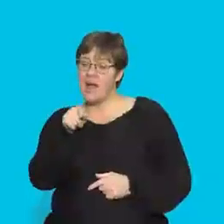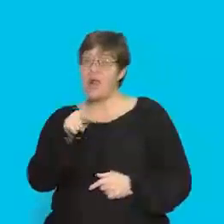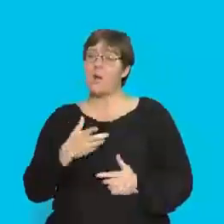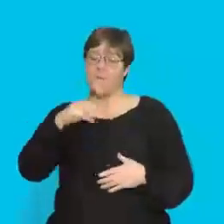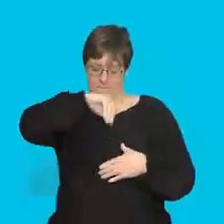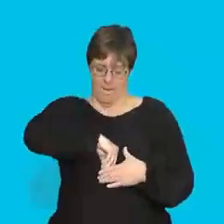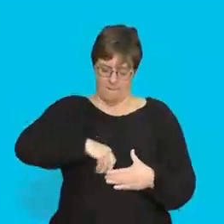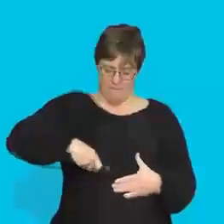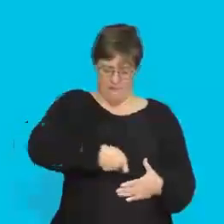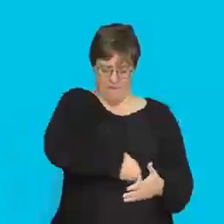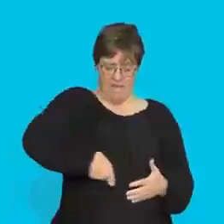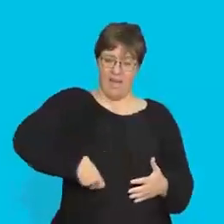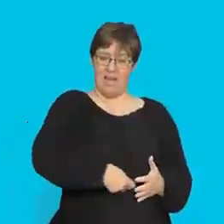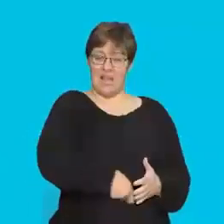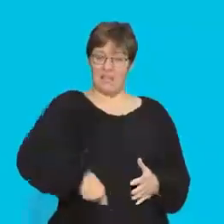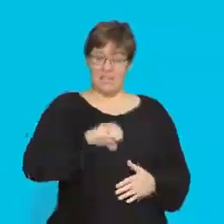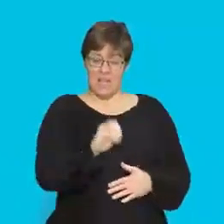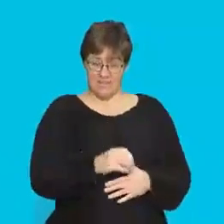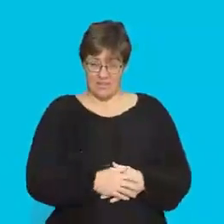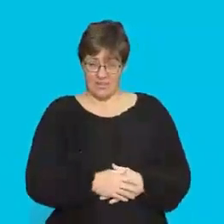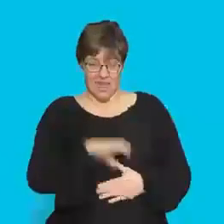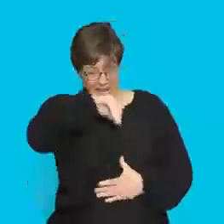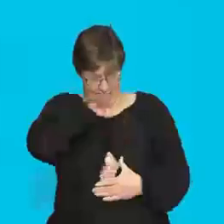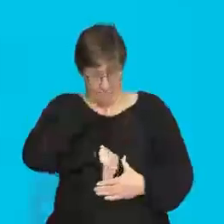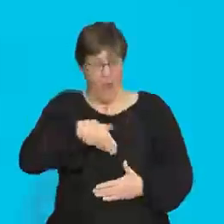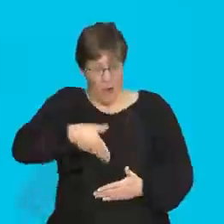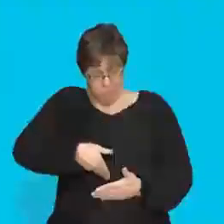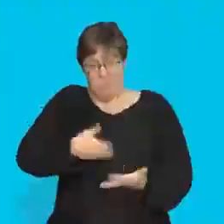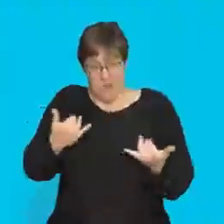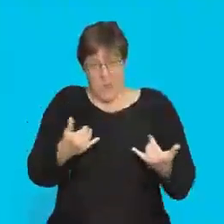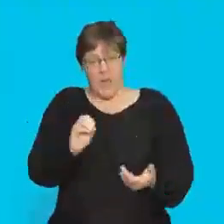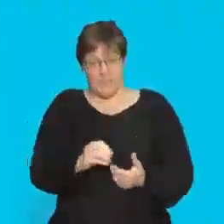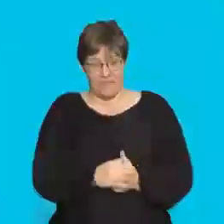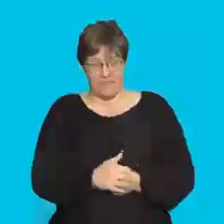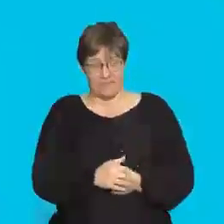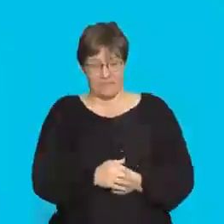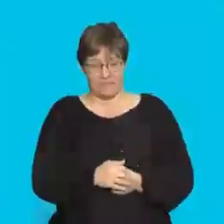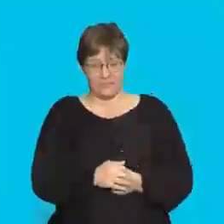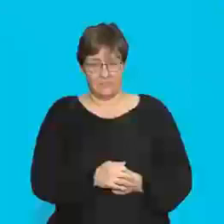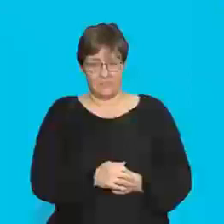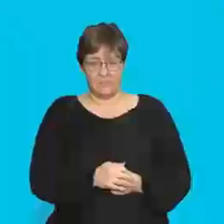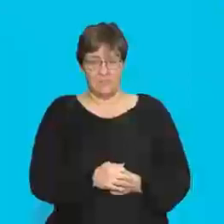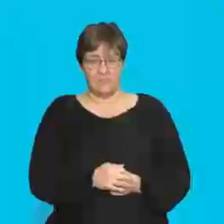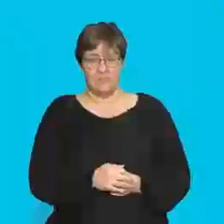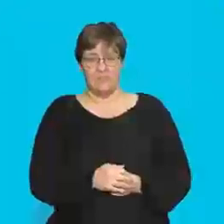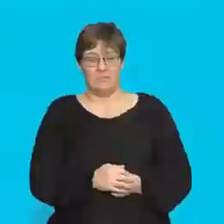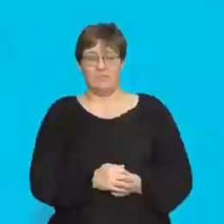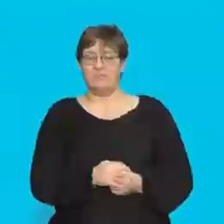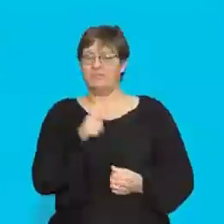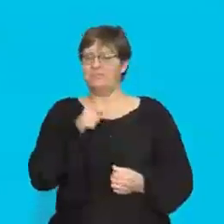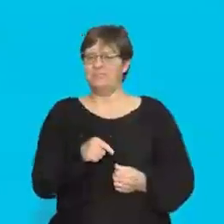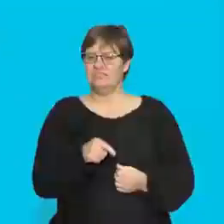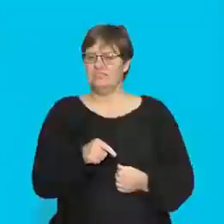inside your large intestine. Right now, inside your intestine, Escherichia coli is